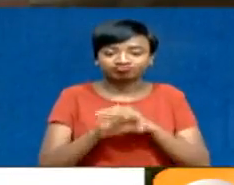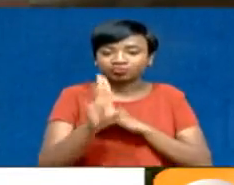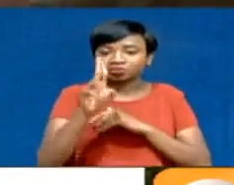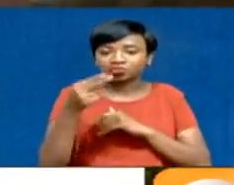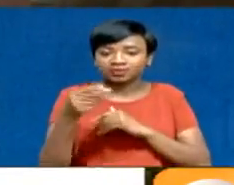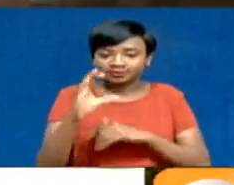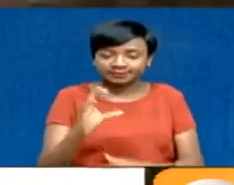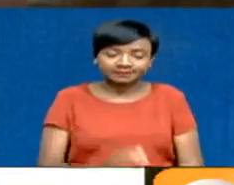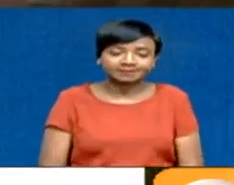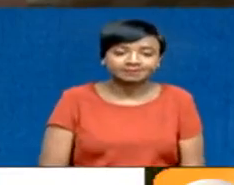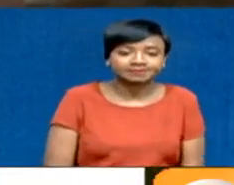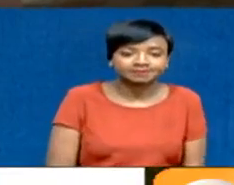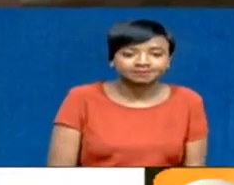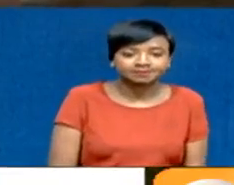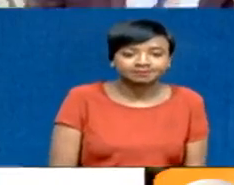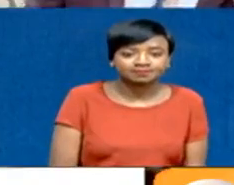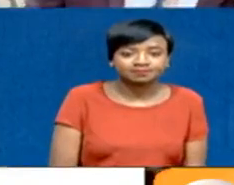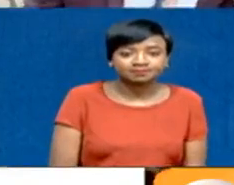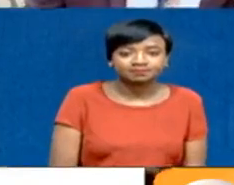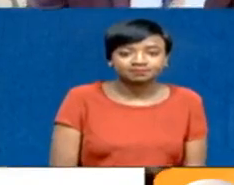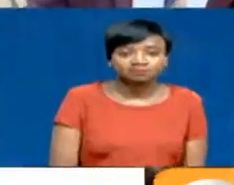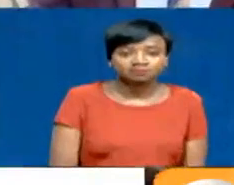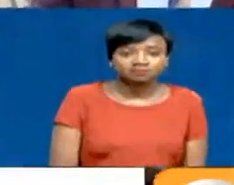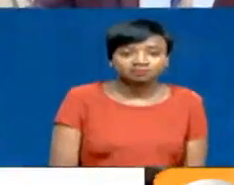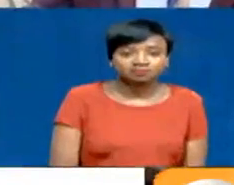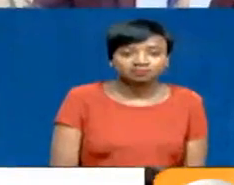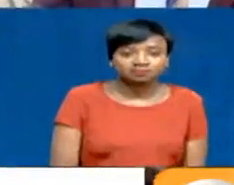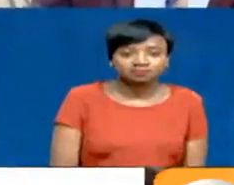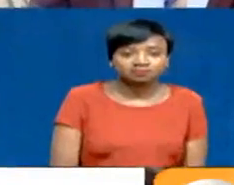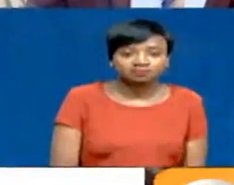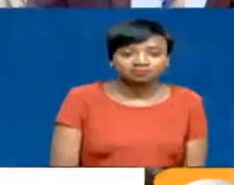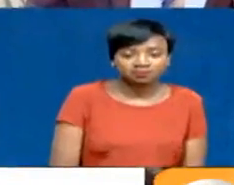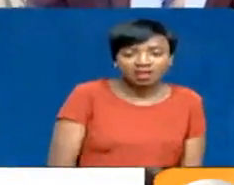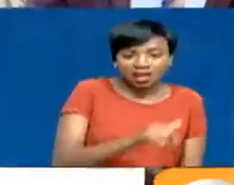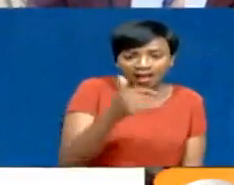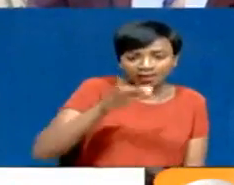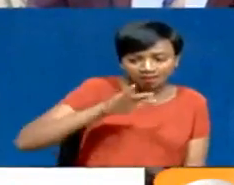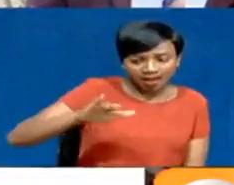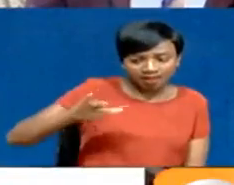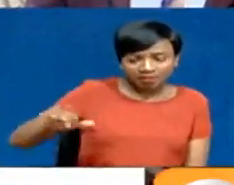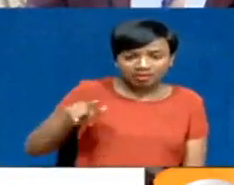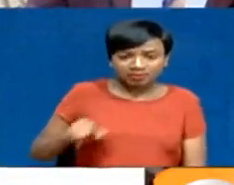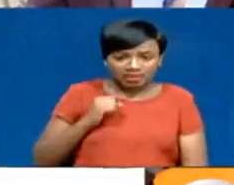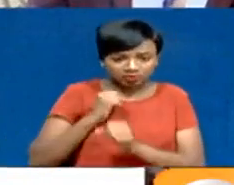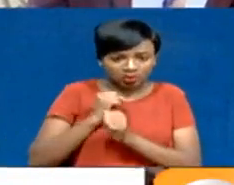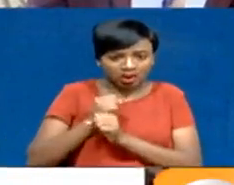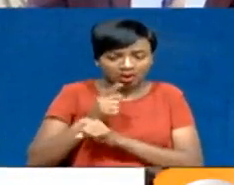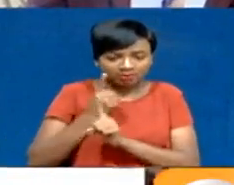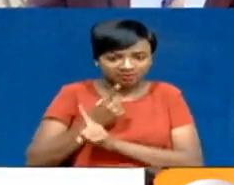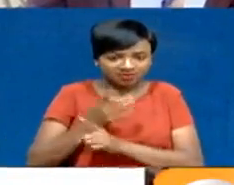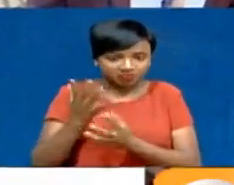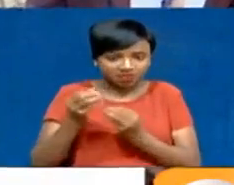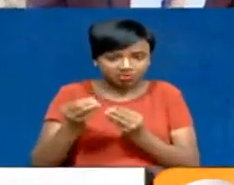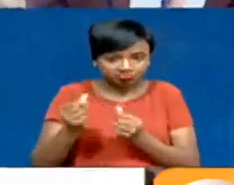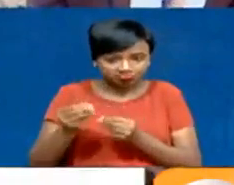Health Coverage UHC. Within another month and a half, the remaining works that need to be